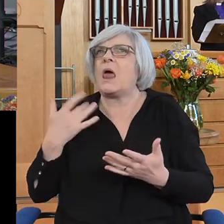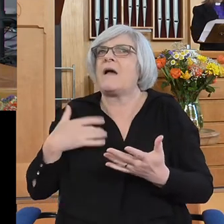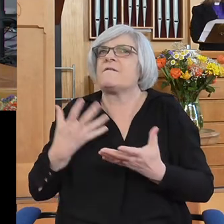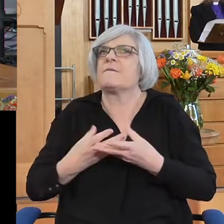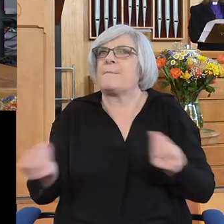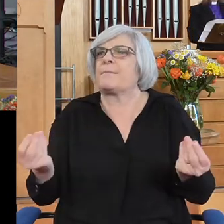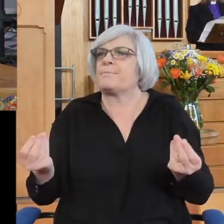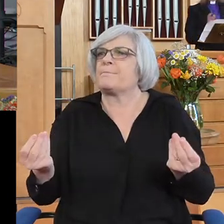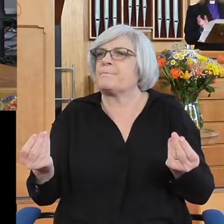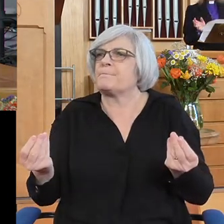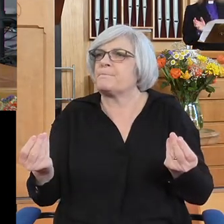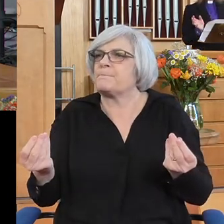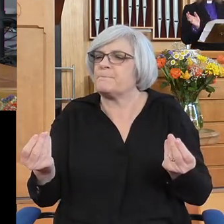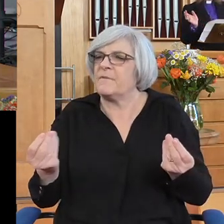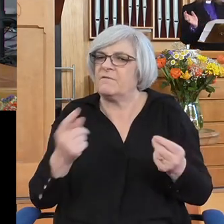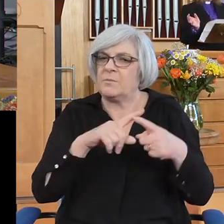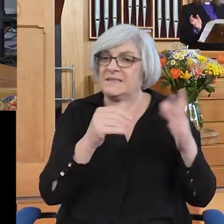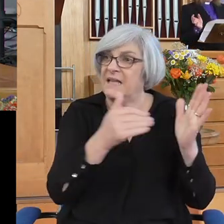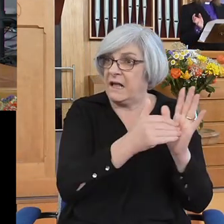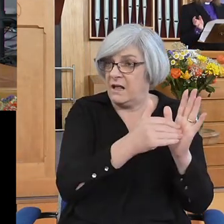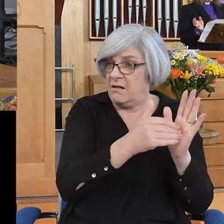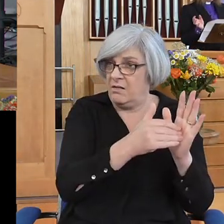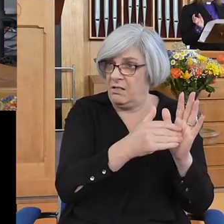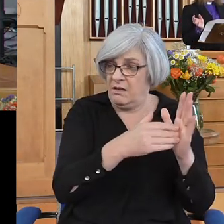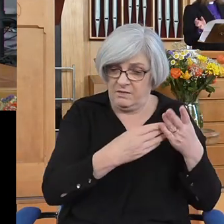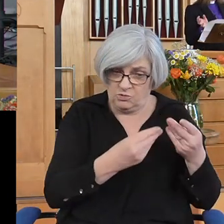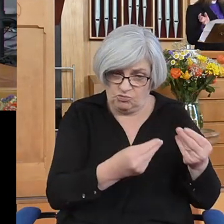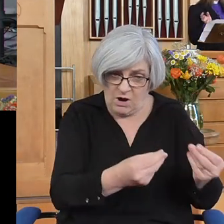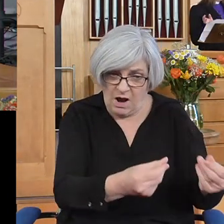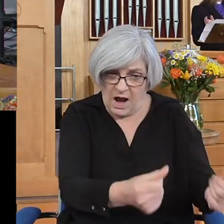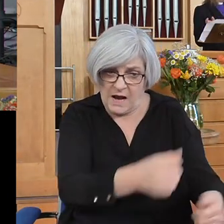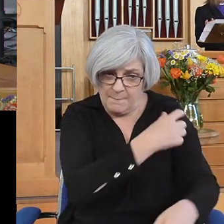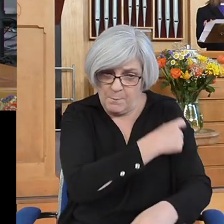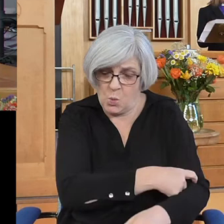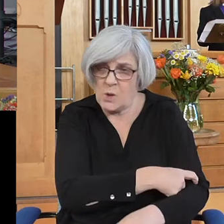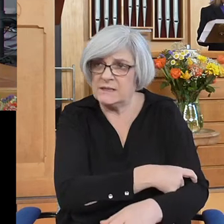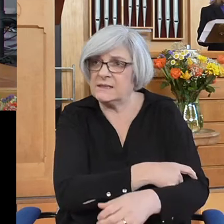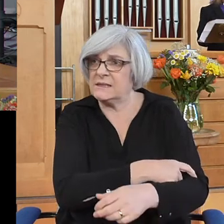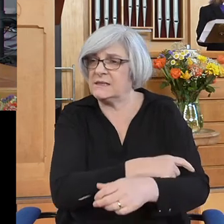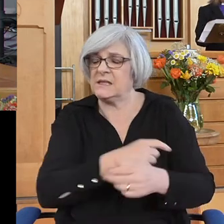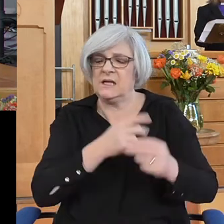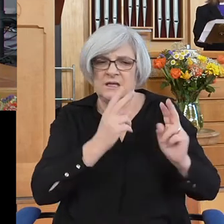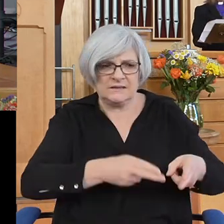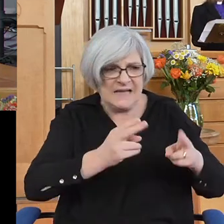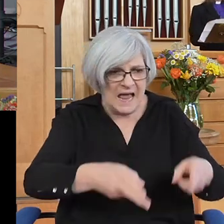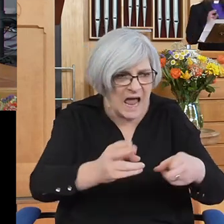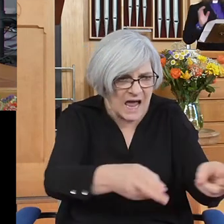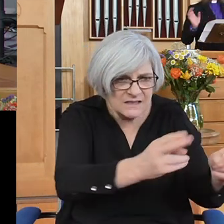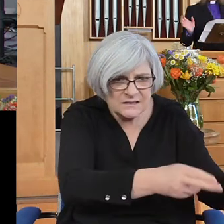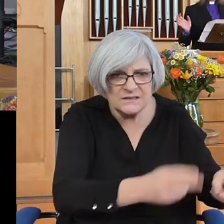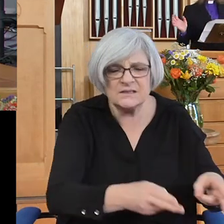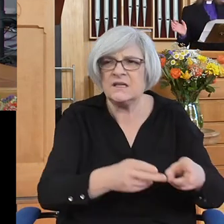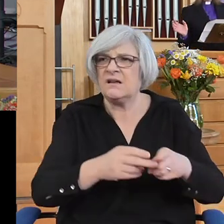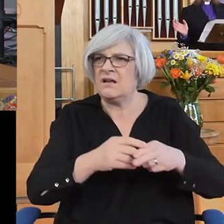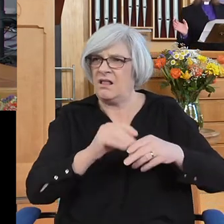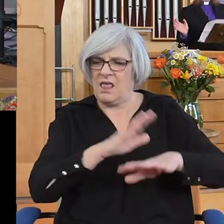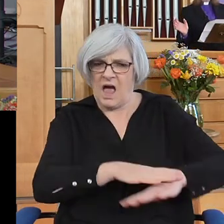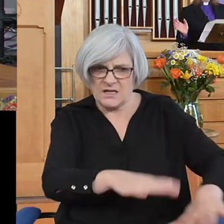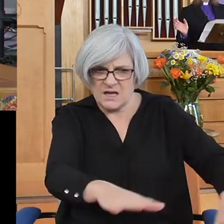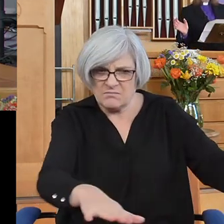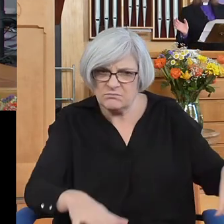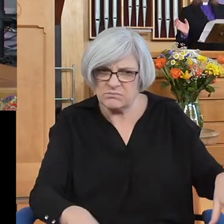gone. From Ezekiel, the vision of the dried out bones, the long dead lying in the desert, deader than